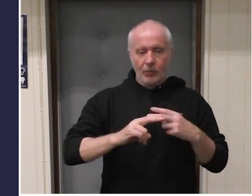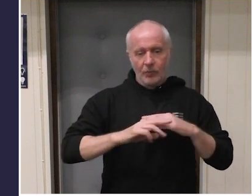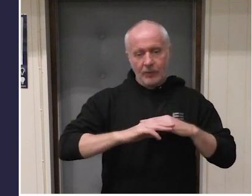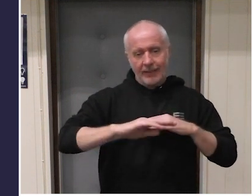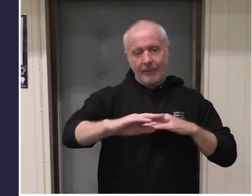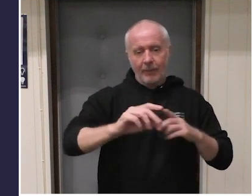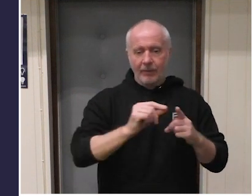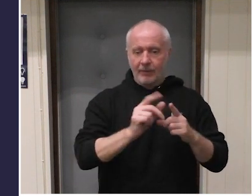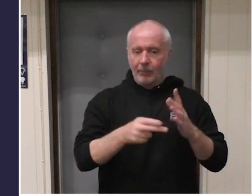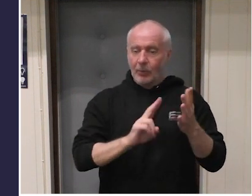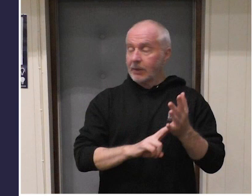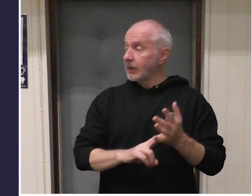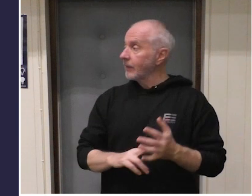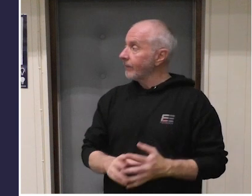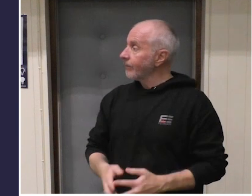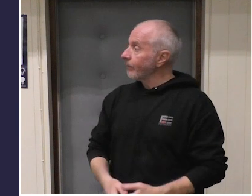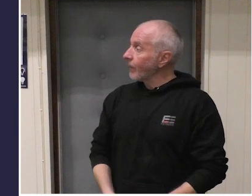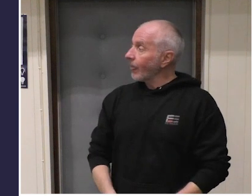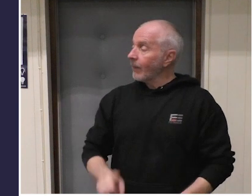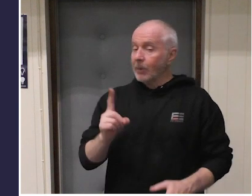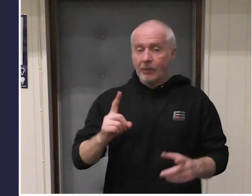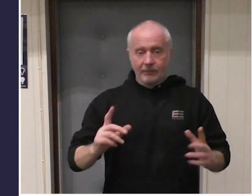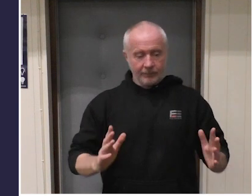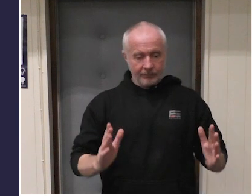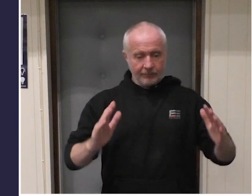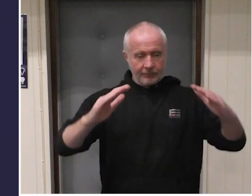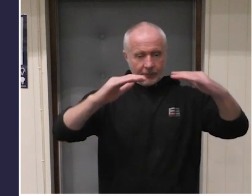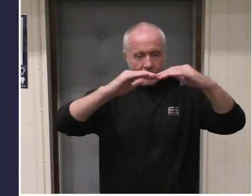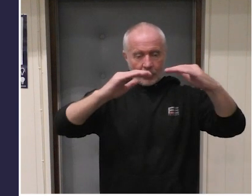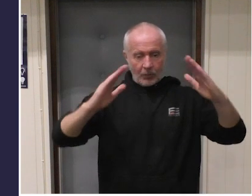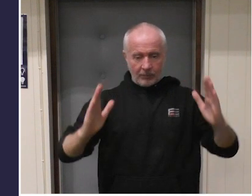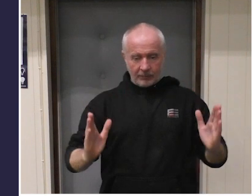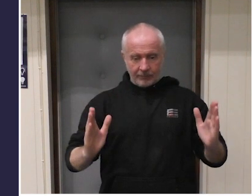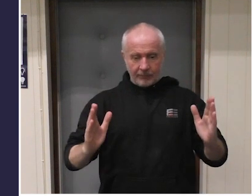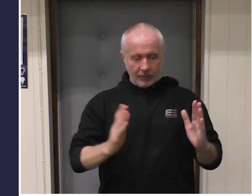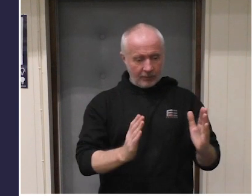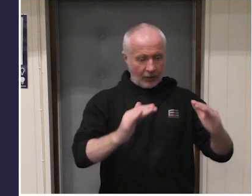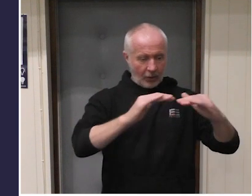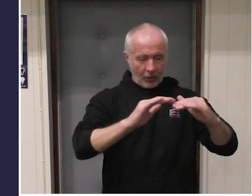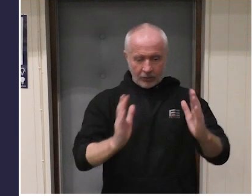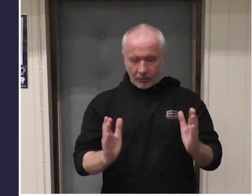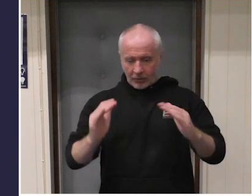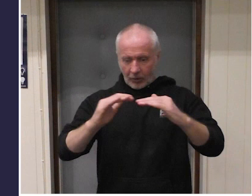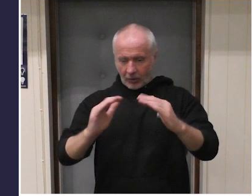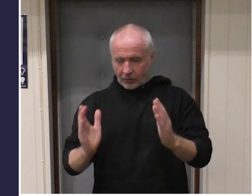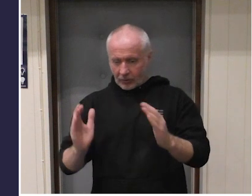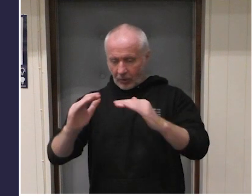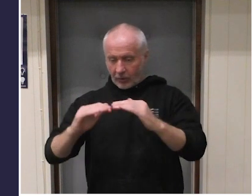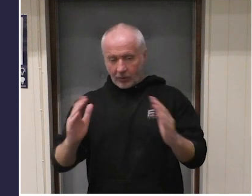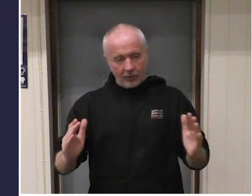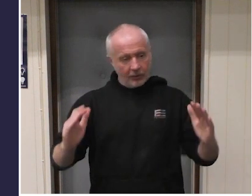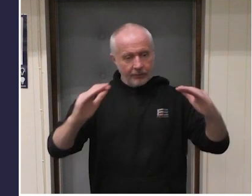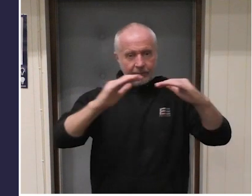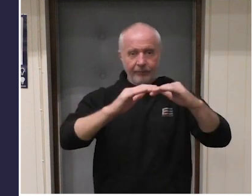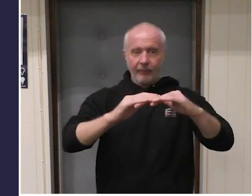But actually, if you just consider the fact that you need to put a dome on 4 arches, or any number of arches, you will always get